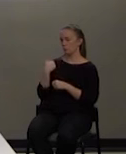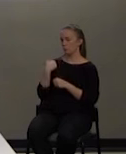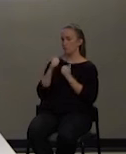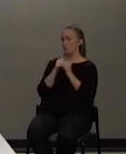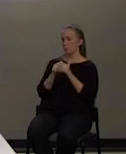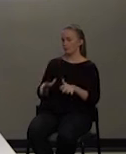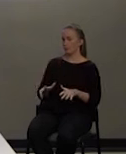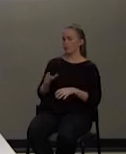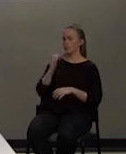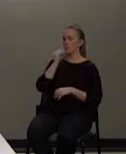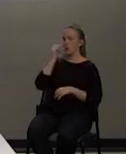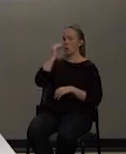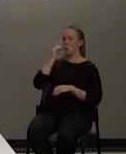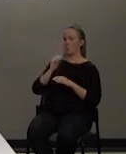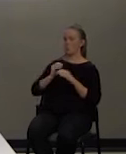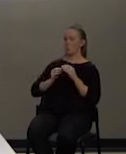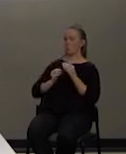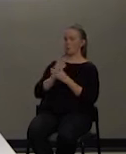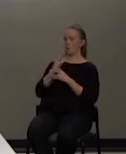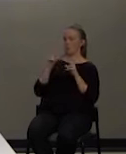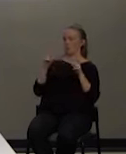five, six years ago,